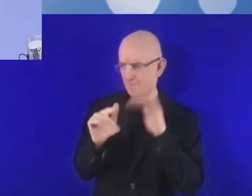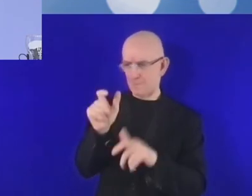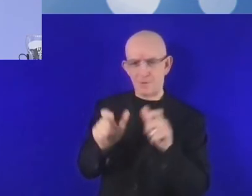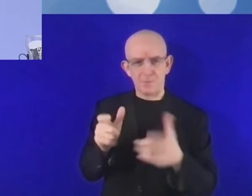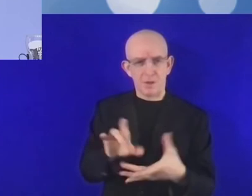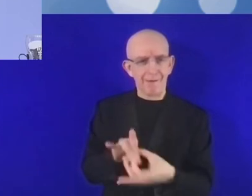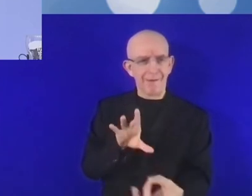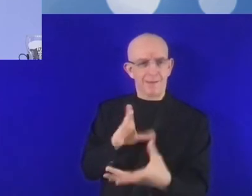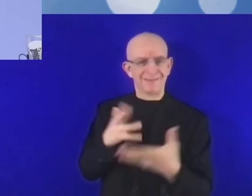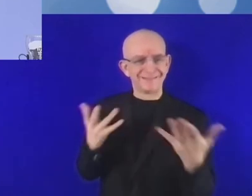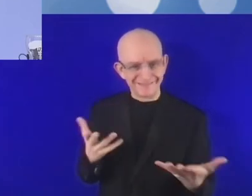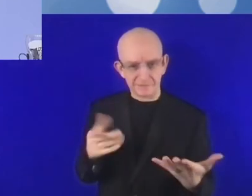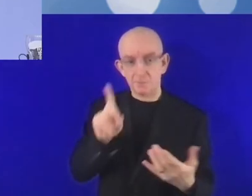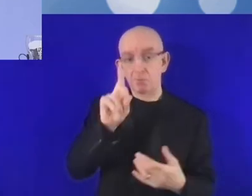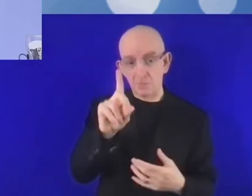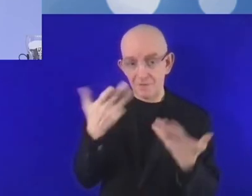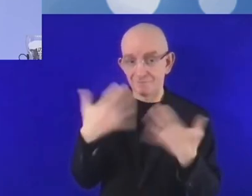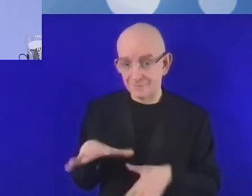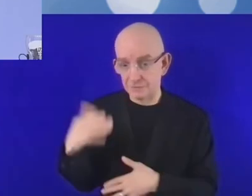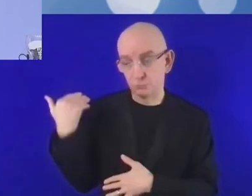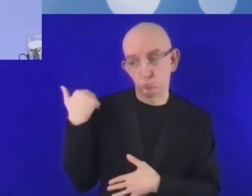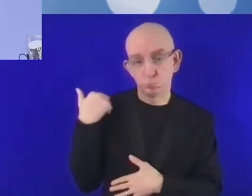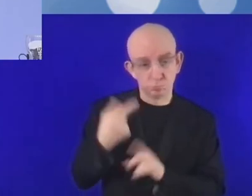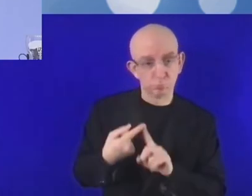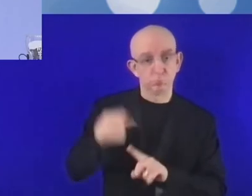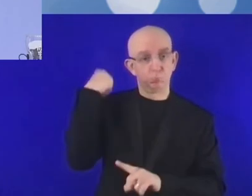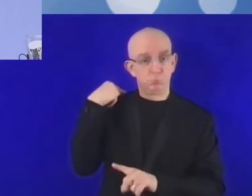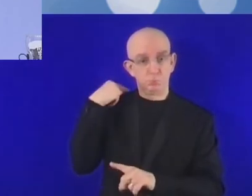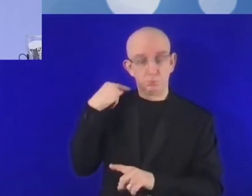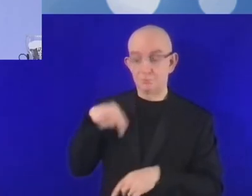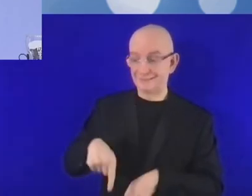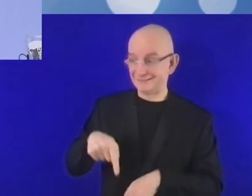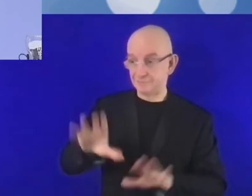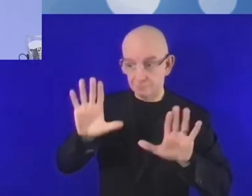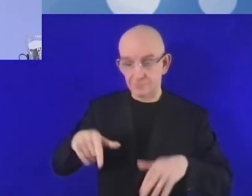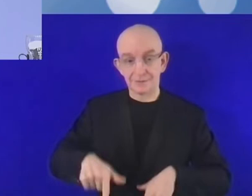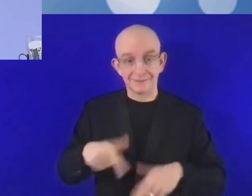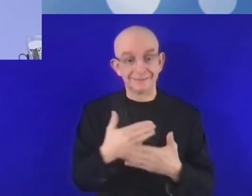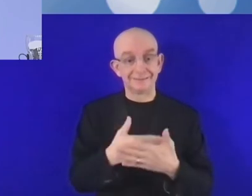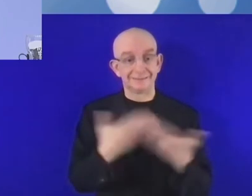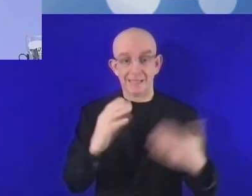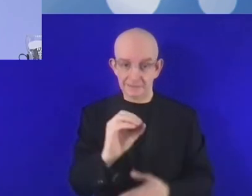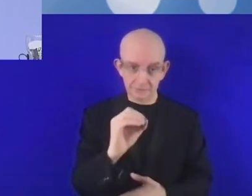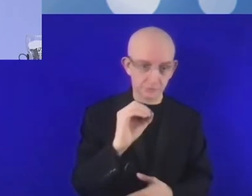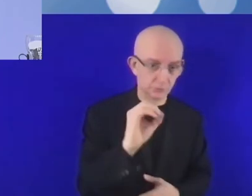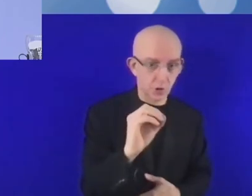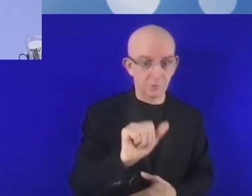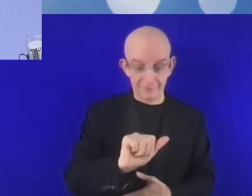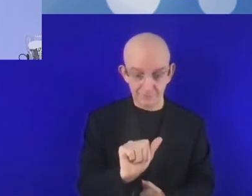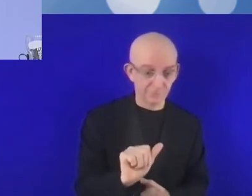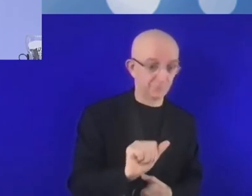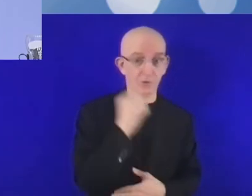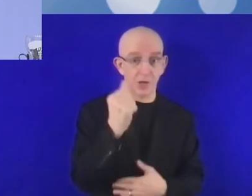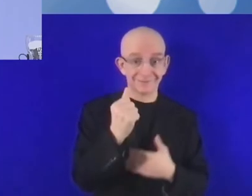that there isn't only skilled or access there is also a question of affordability and so